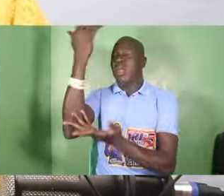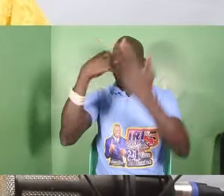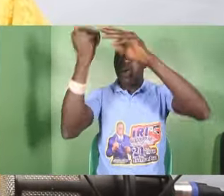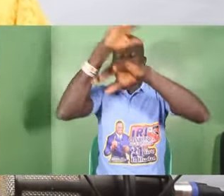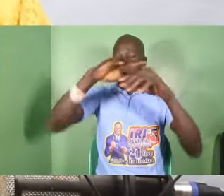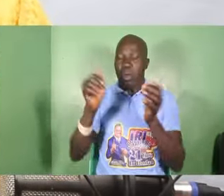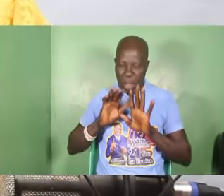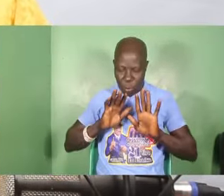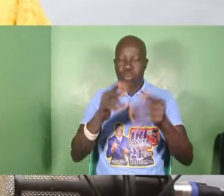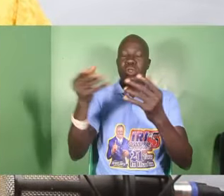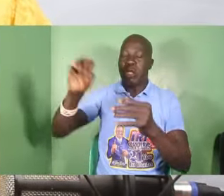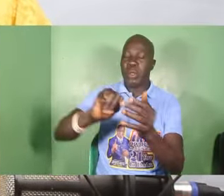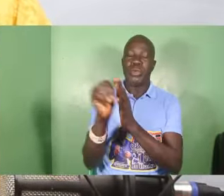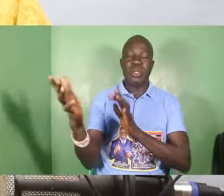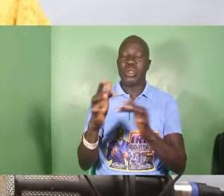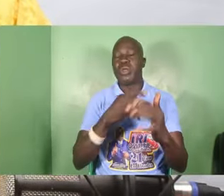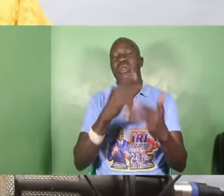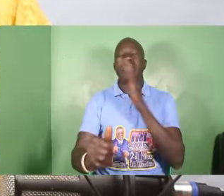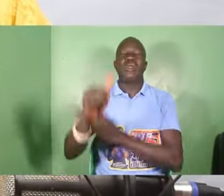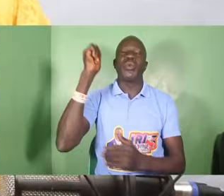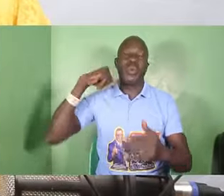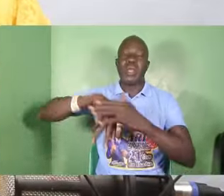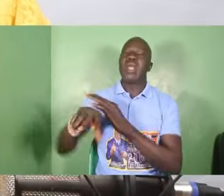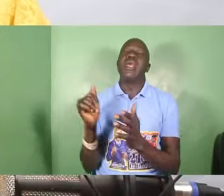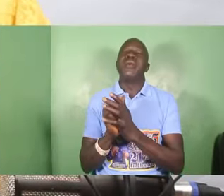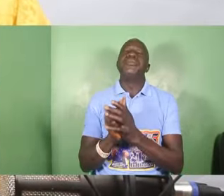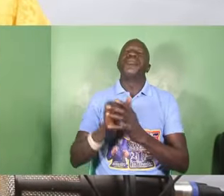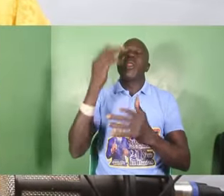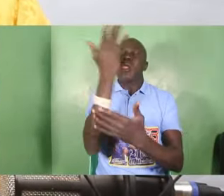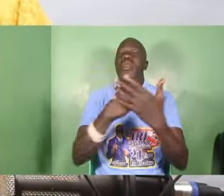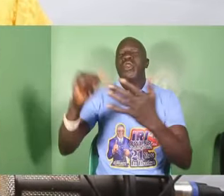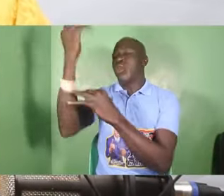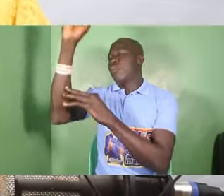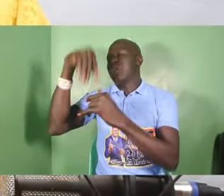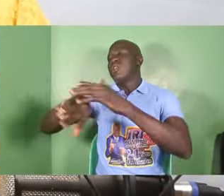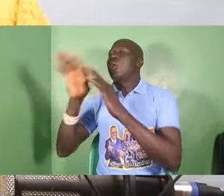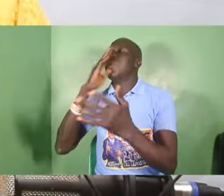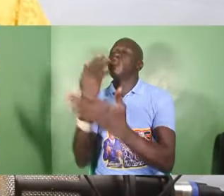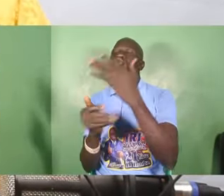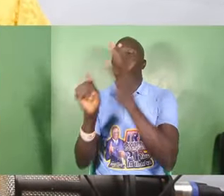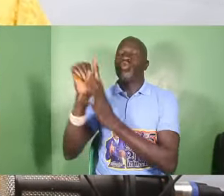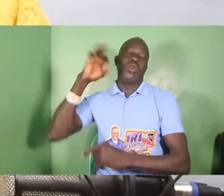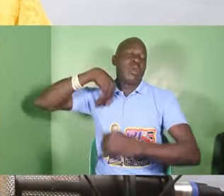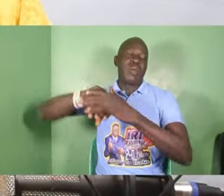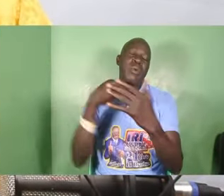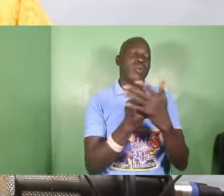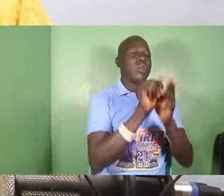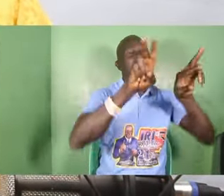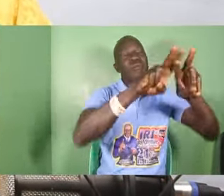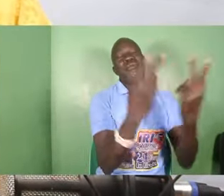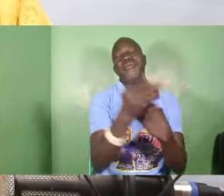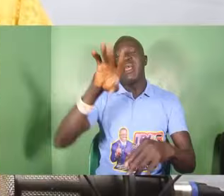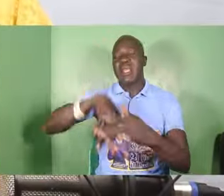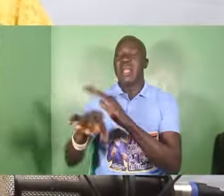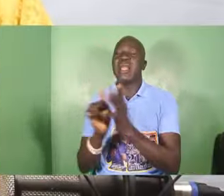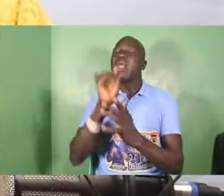subu. Amen. Host of heaven will rebuke them in Jesus' name. Ajara re yo je ajara rere. Amen. Will be a good fair